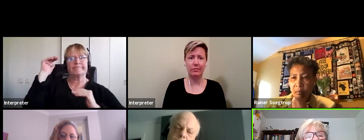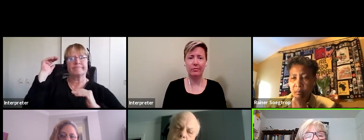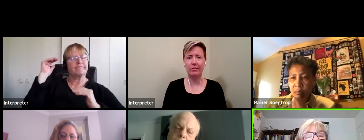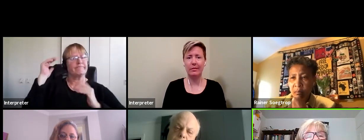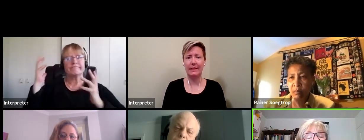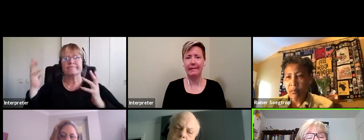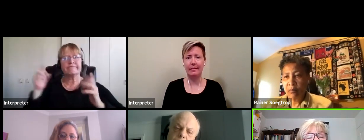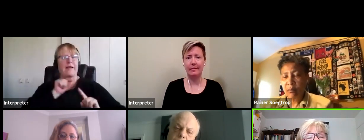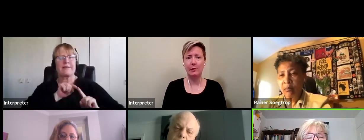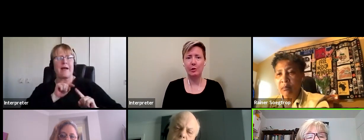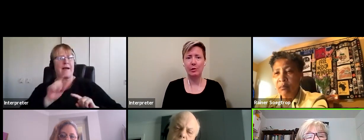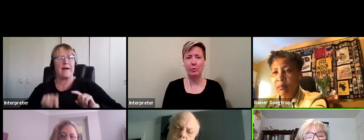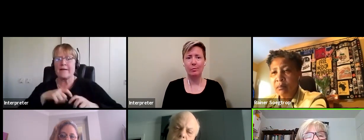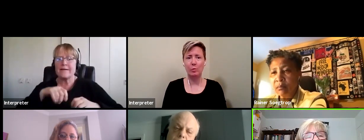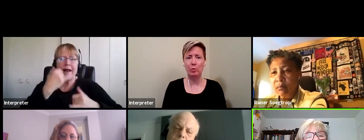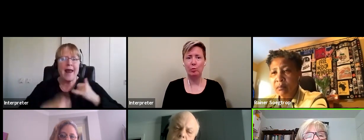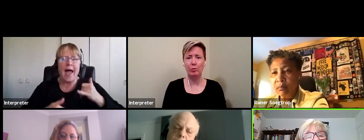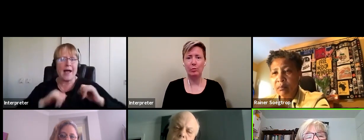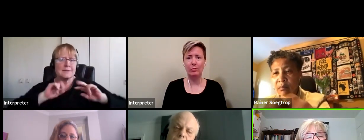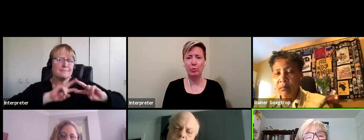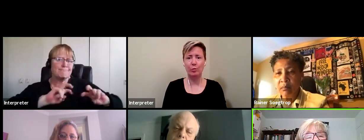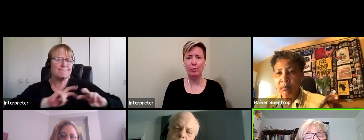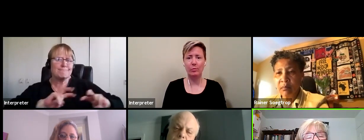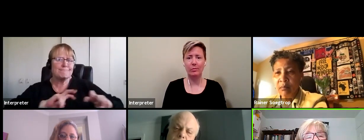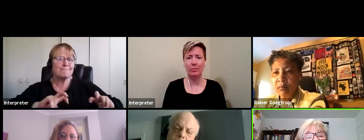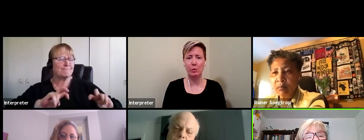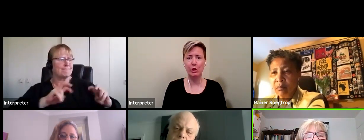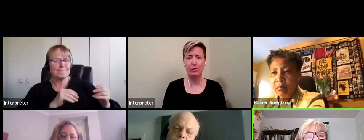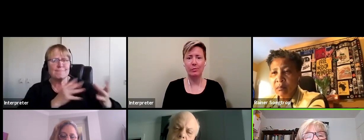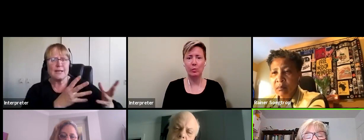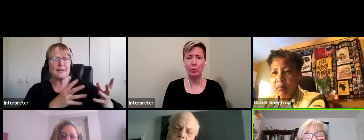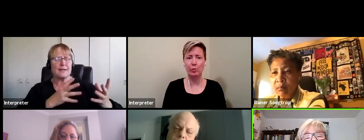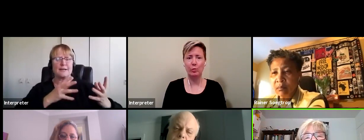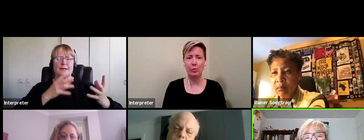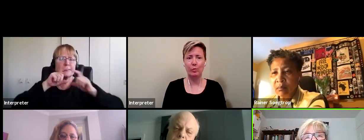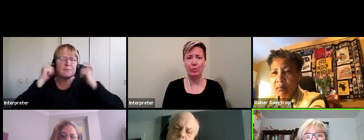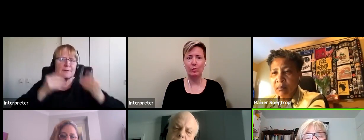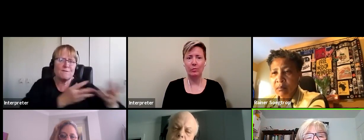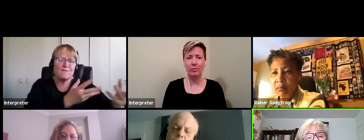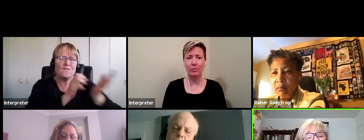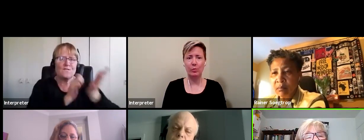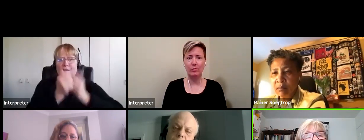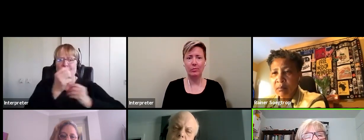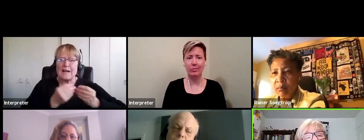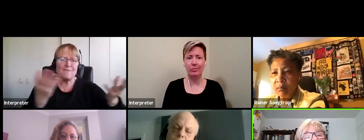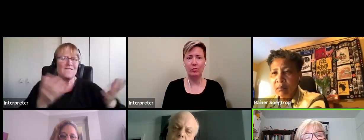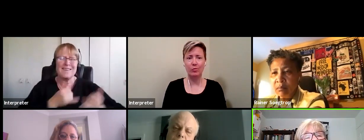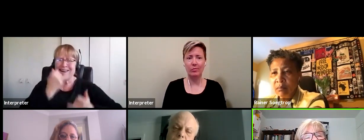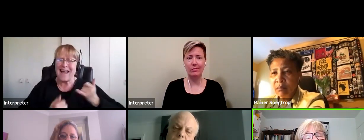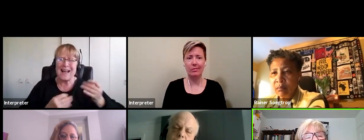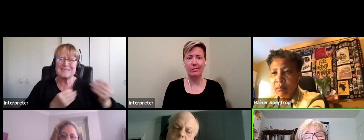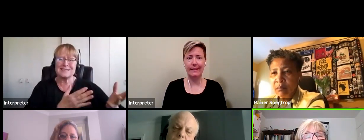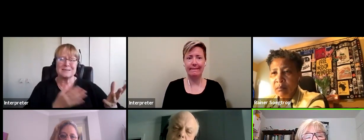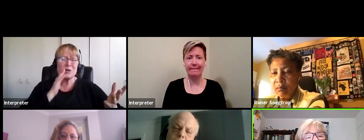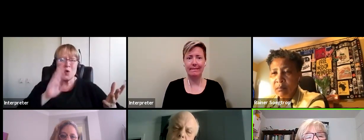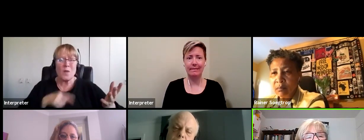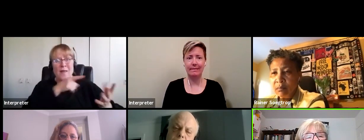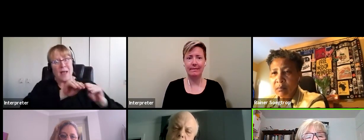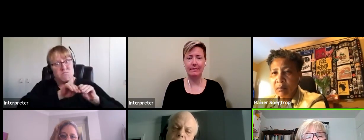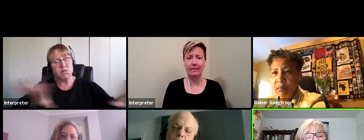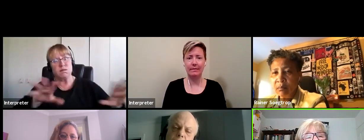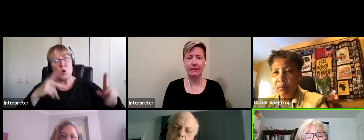last ones to be looked at around getting some of the personal protective devices that they need. And yet it's where the biggest outbreaks